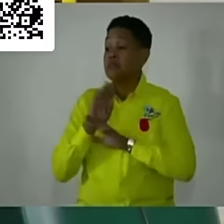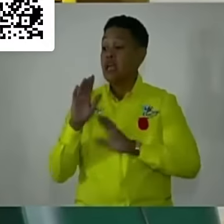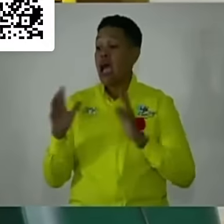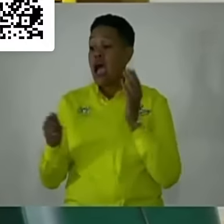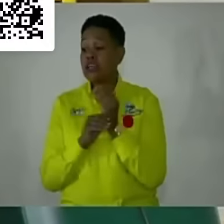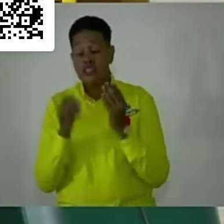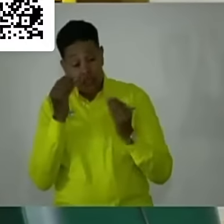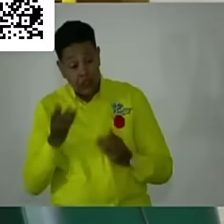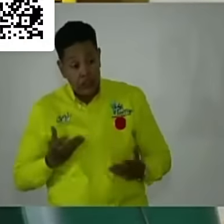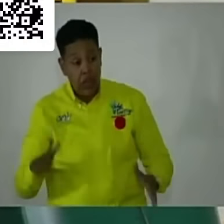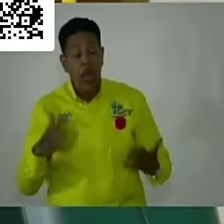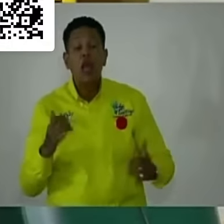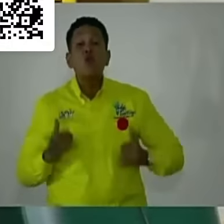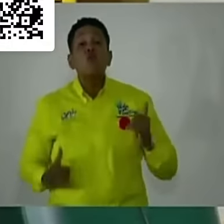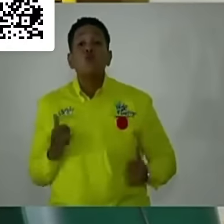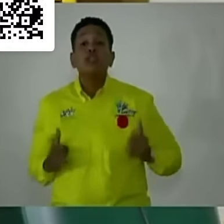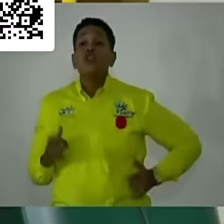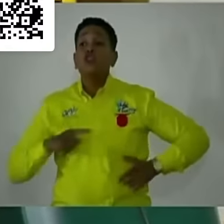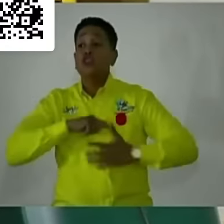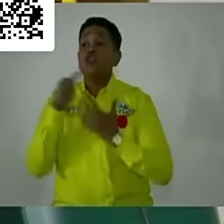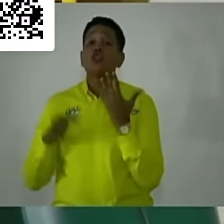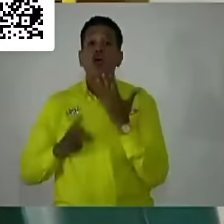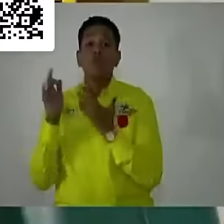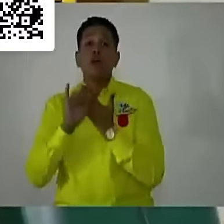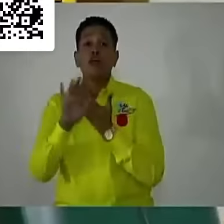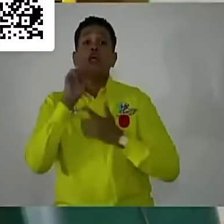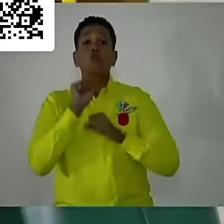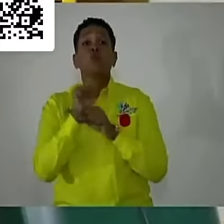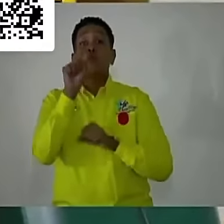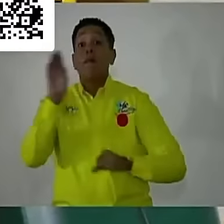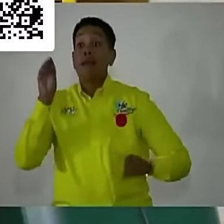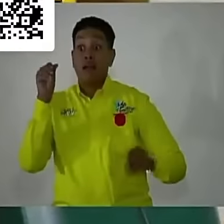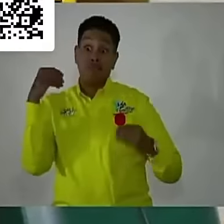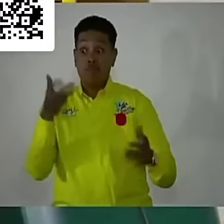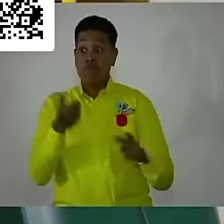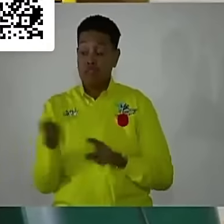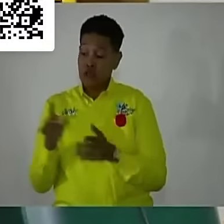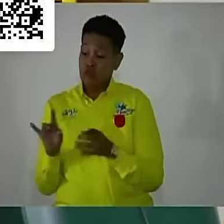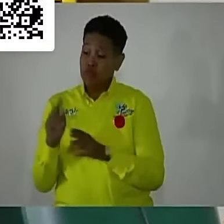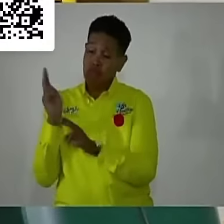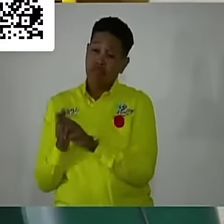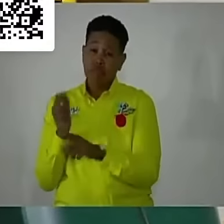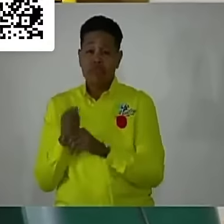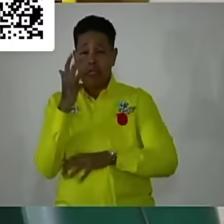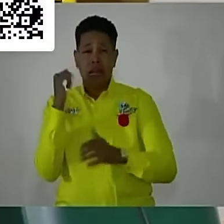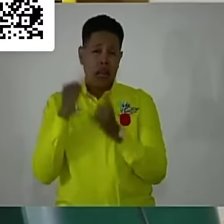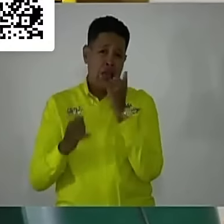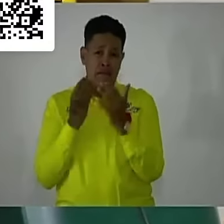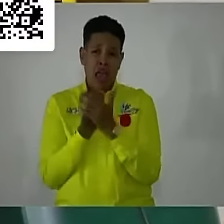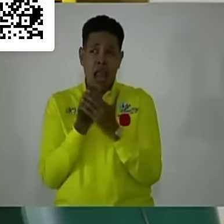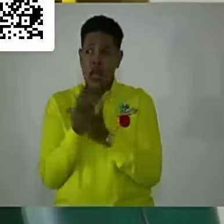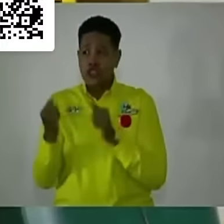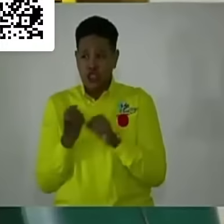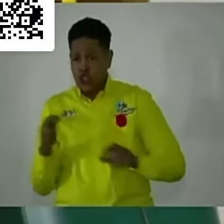say which are the projects, that $1 billion that she mentioned in the last financial year,